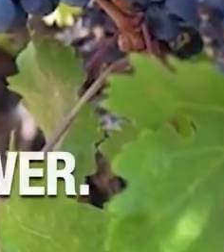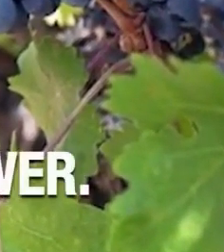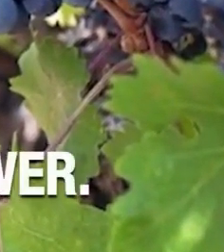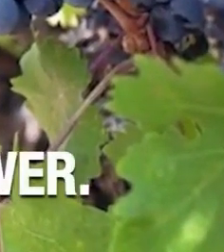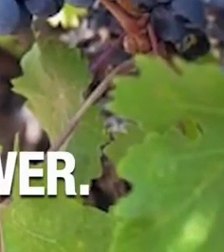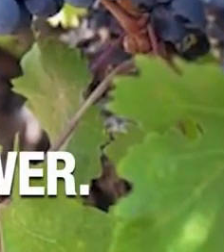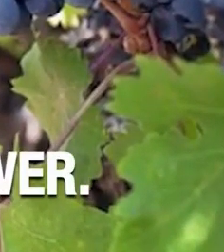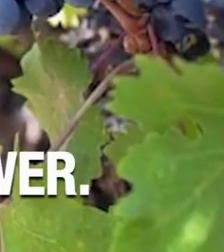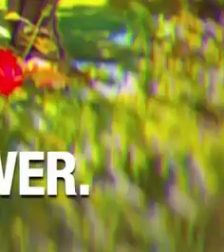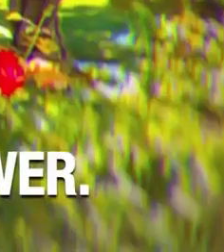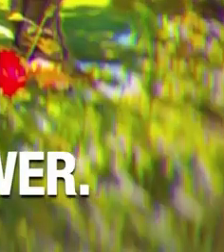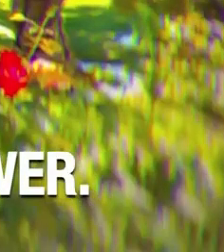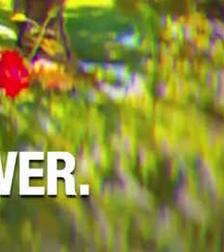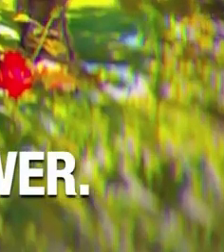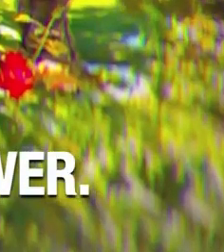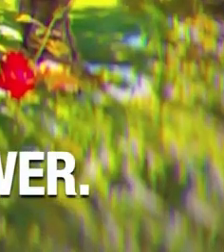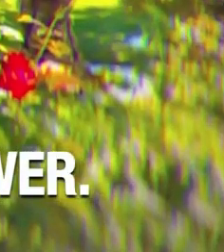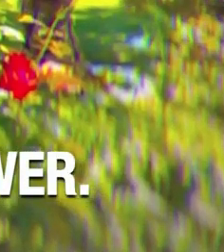vines, and